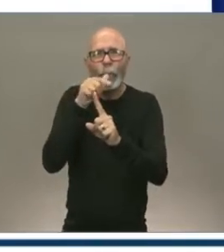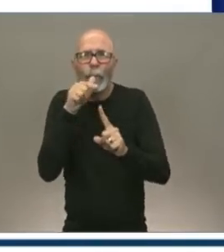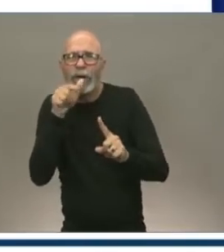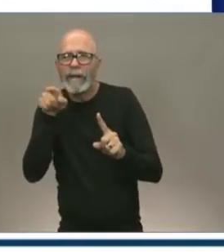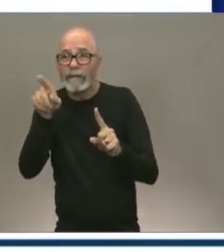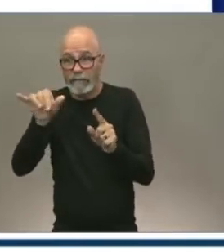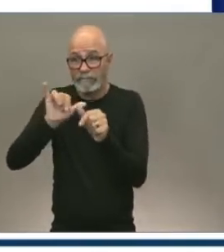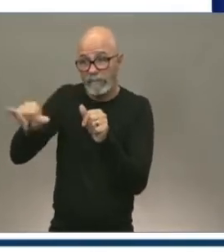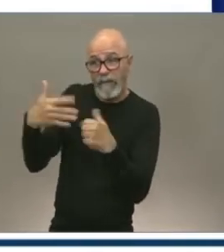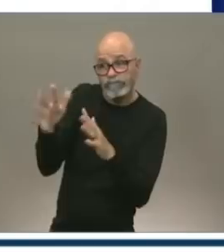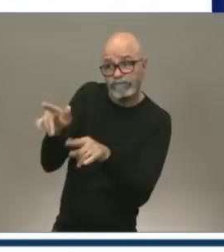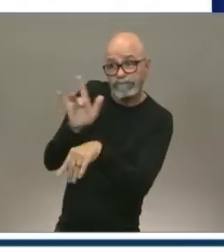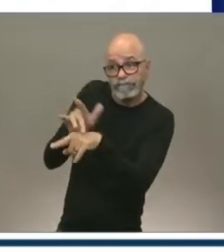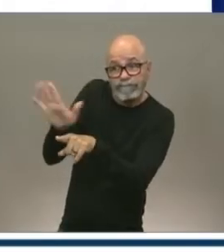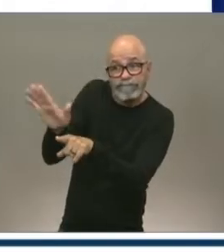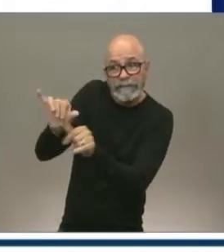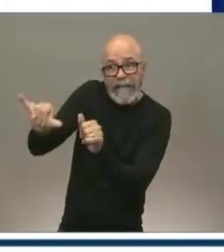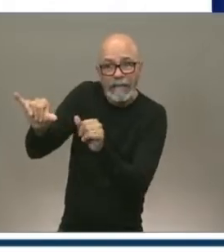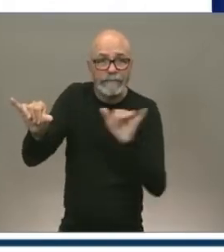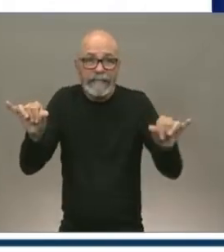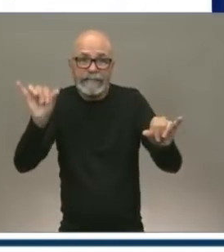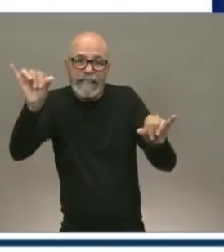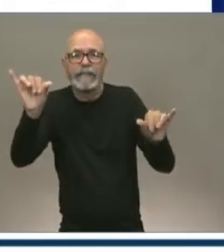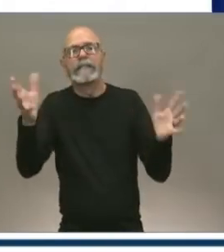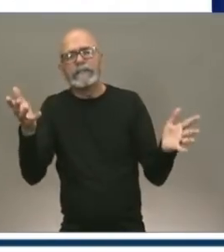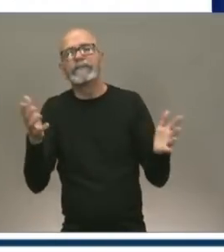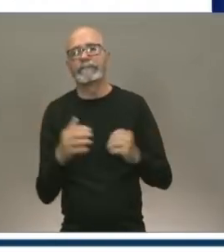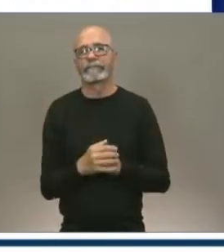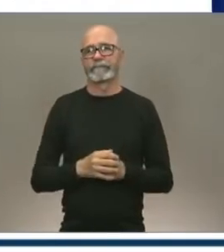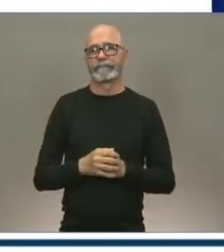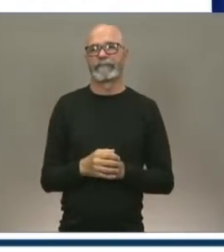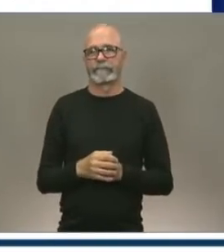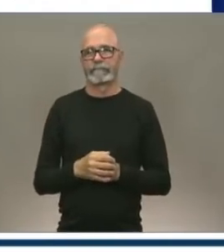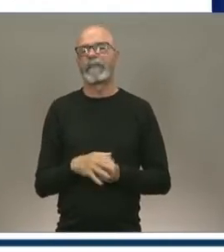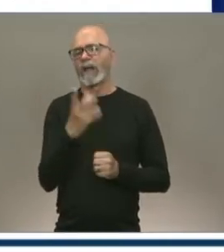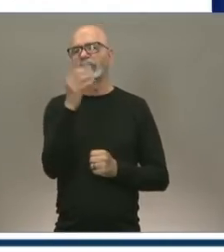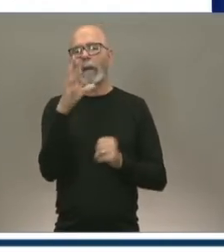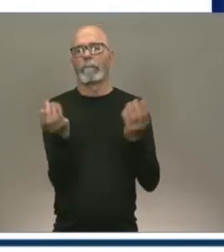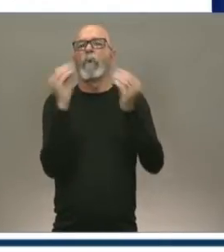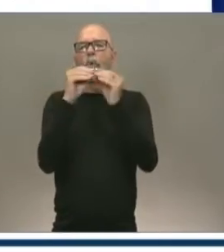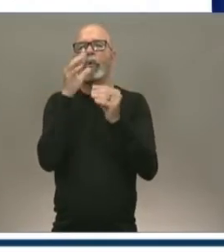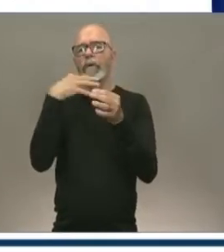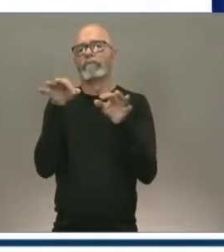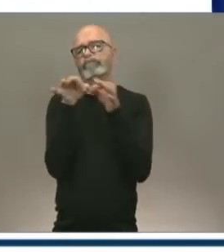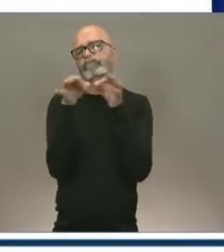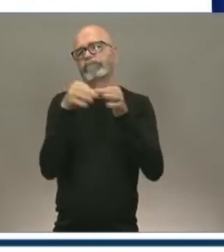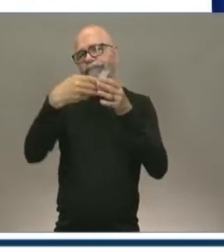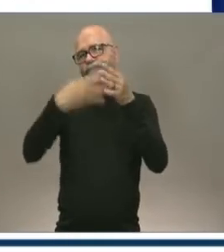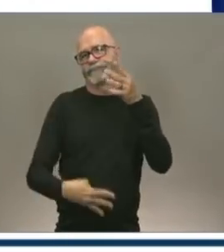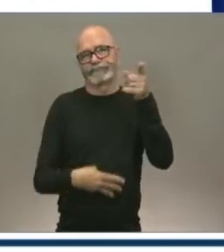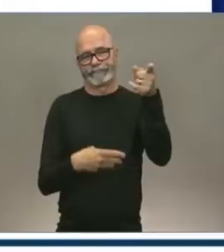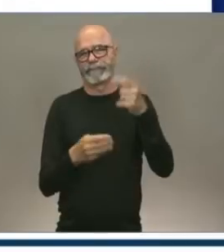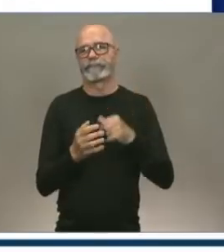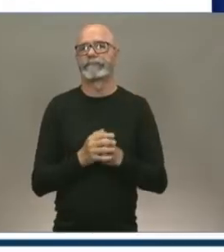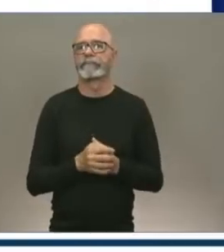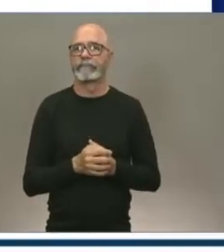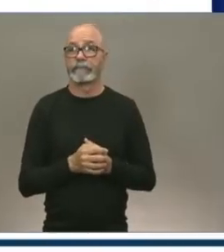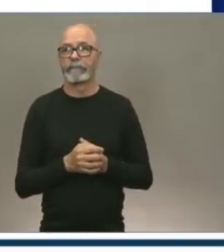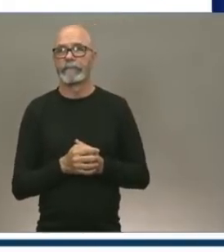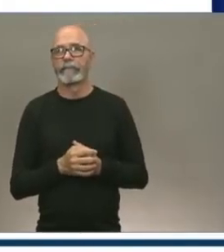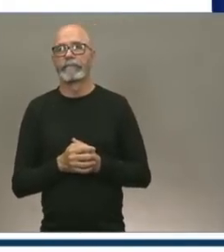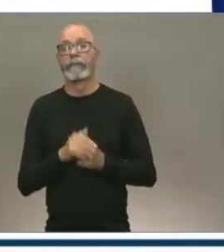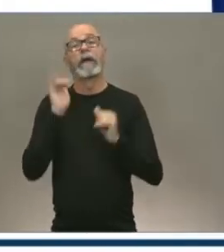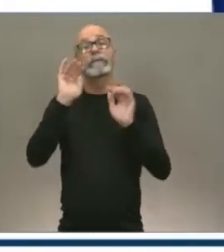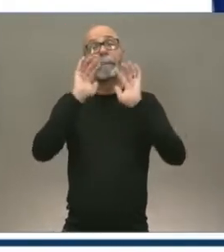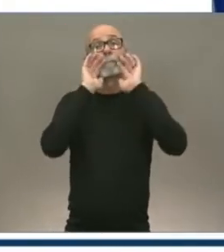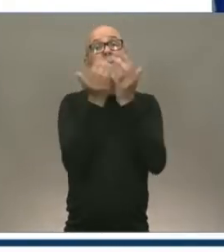resolved. Dr. Strang will have more to say on those cases in a few minutes. I want to address 2 issues, the Atlantic bubble and the